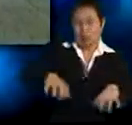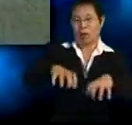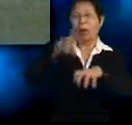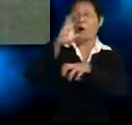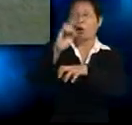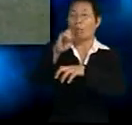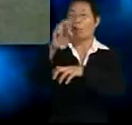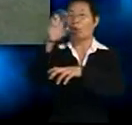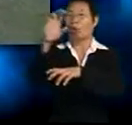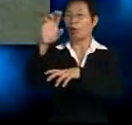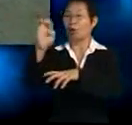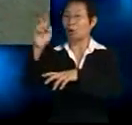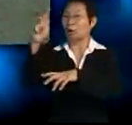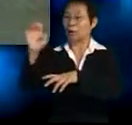mortar.